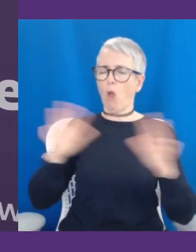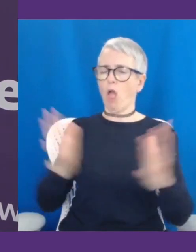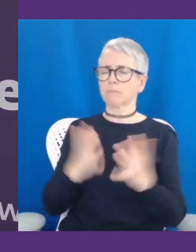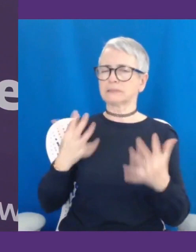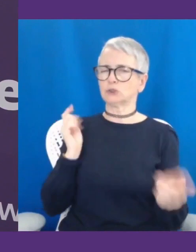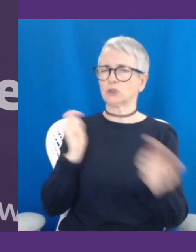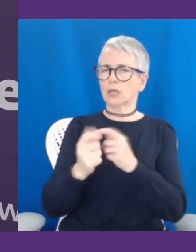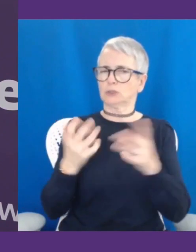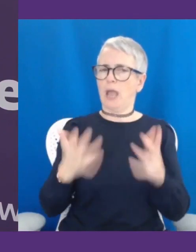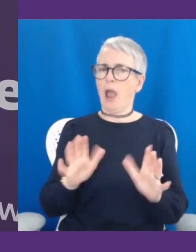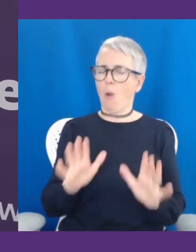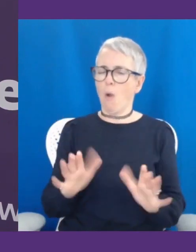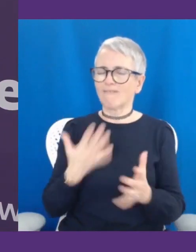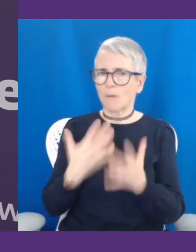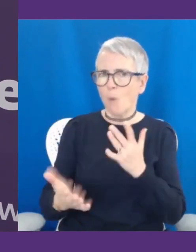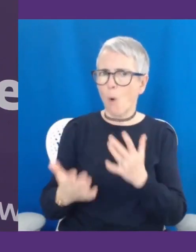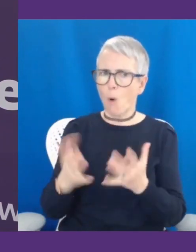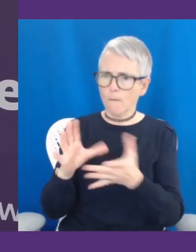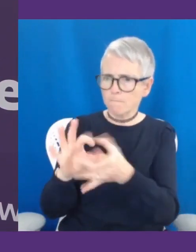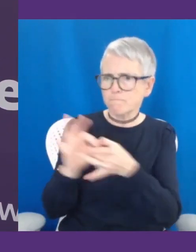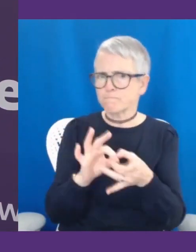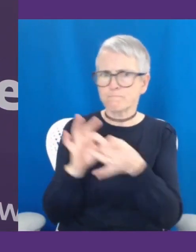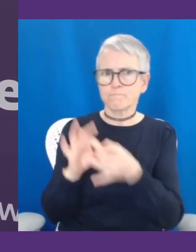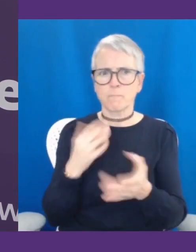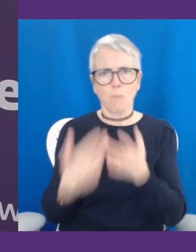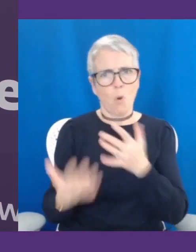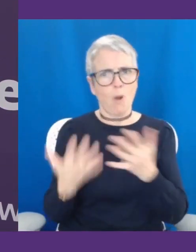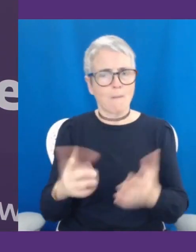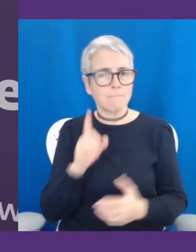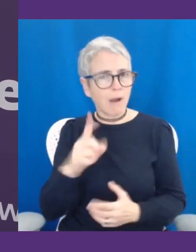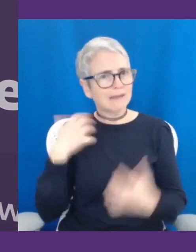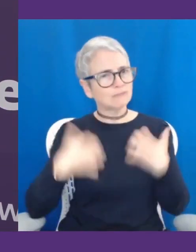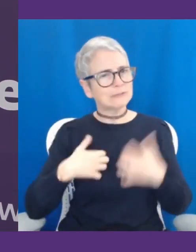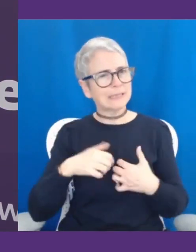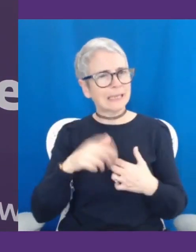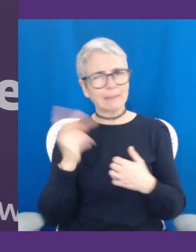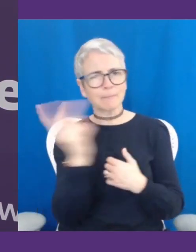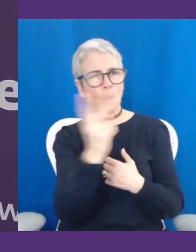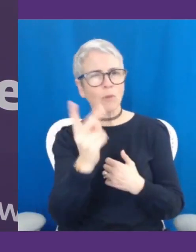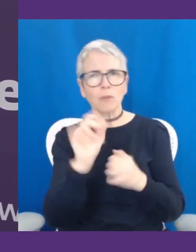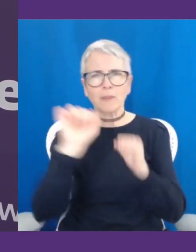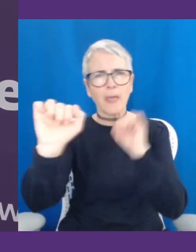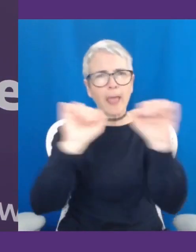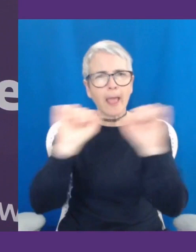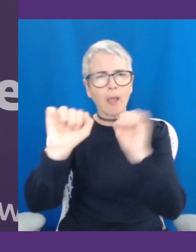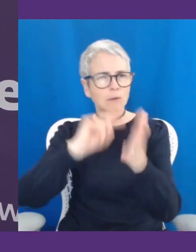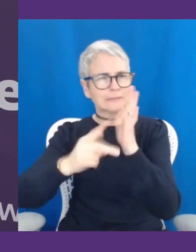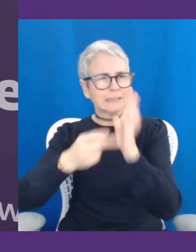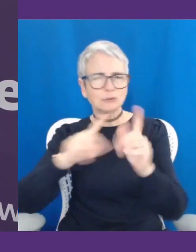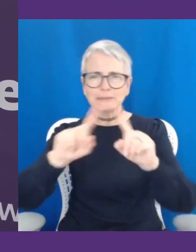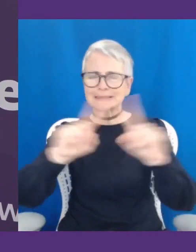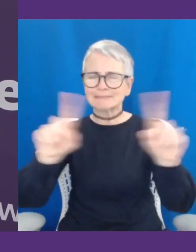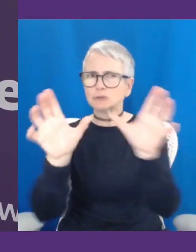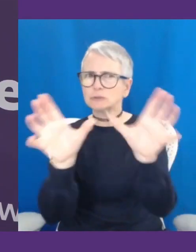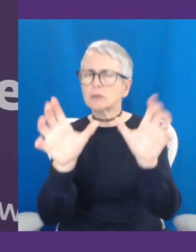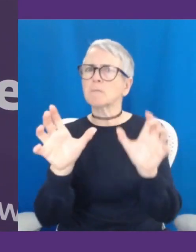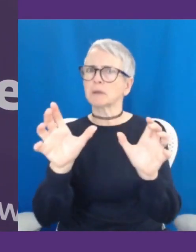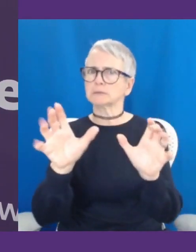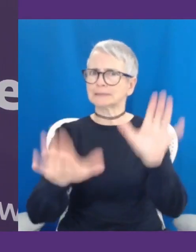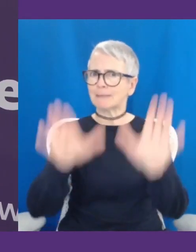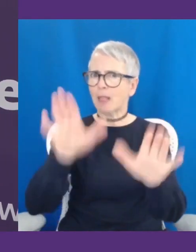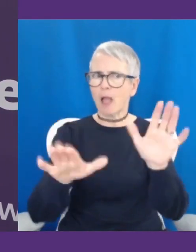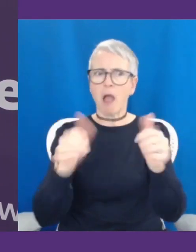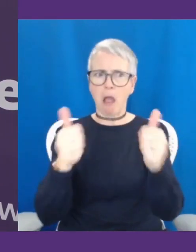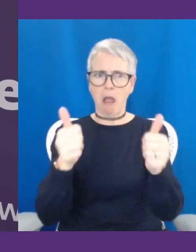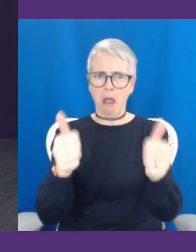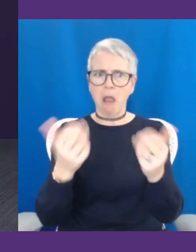them talk about the similarities and differences in their organisations and what accessibility means to them, I think that's a kicking off point for us. So I'm